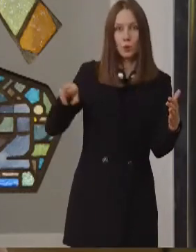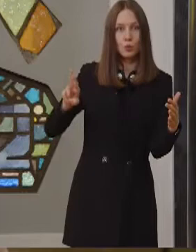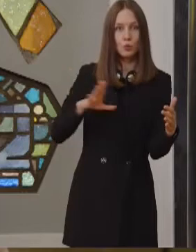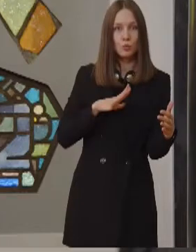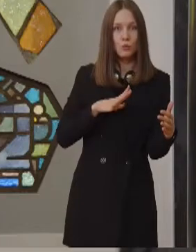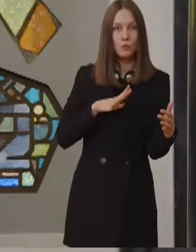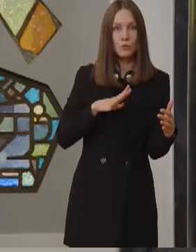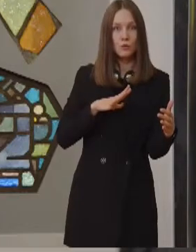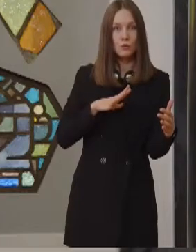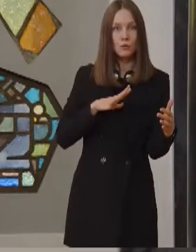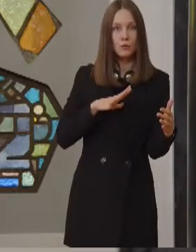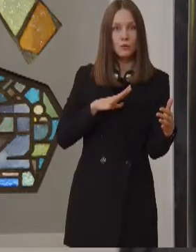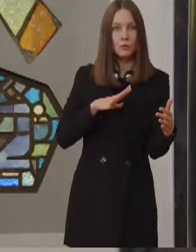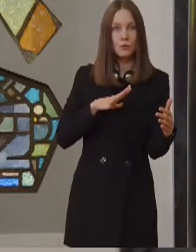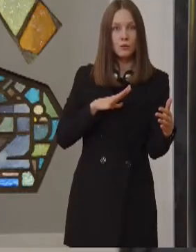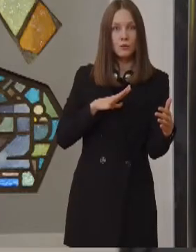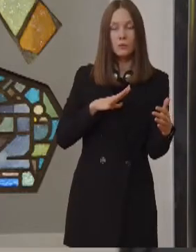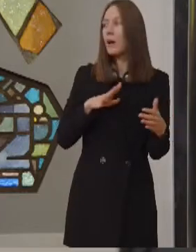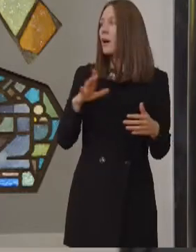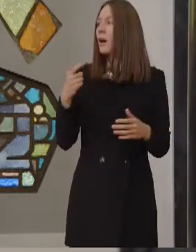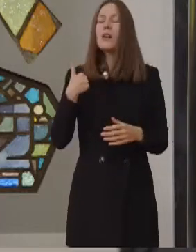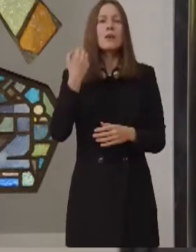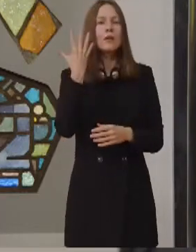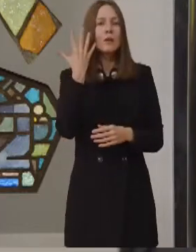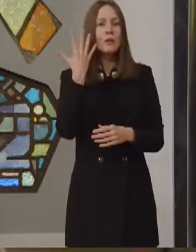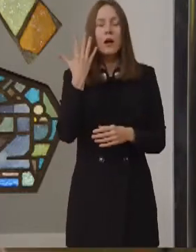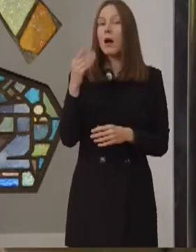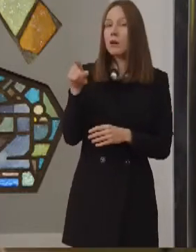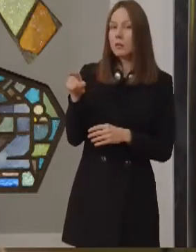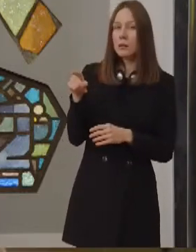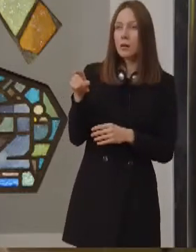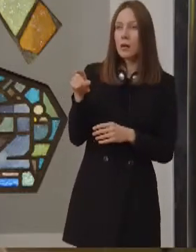violates human rights or limits human rights.